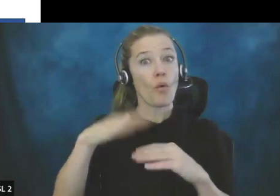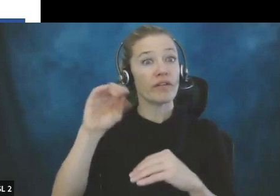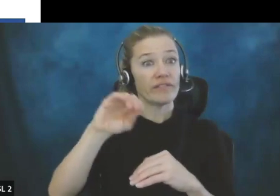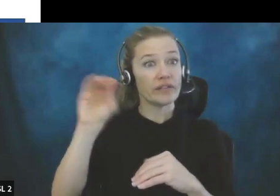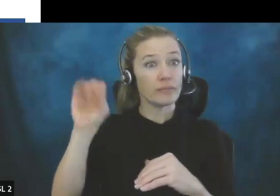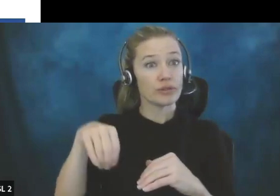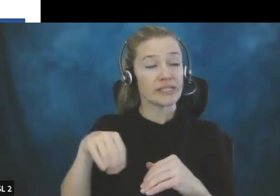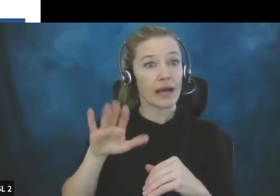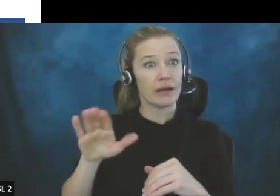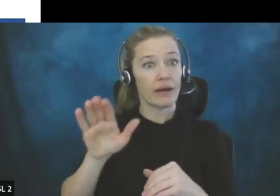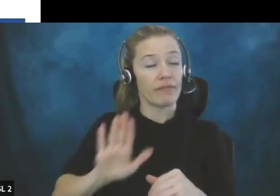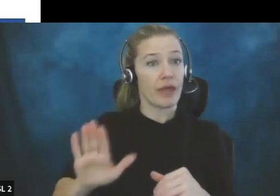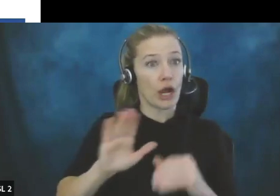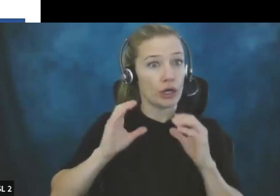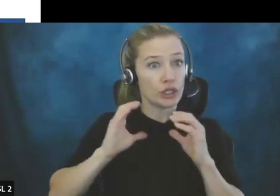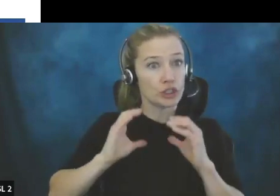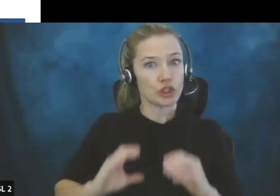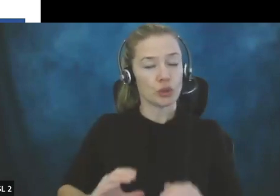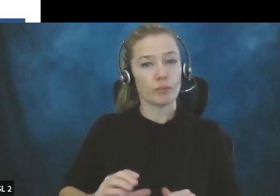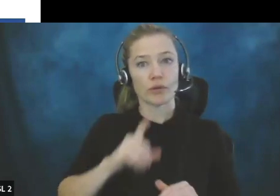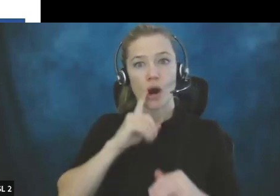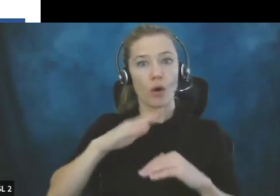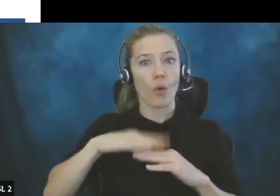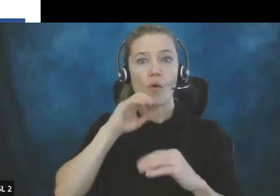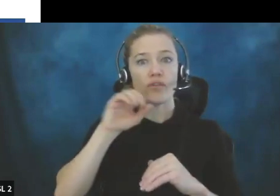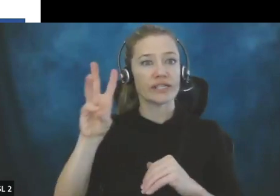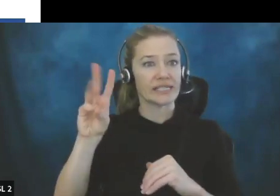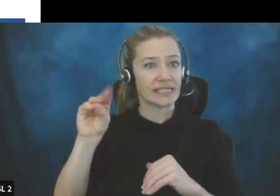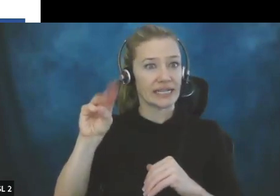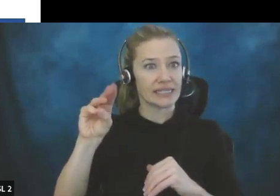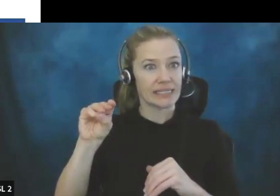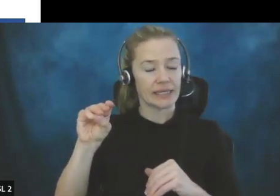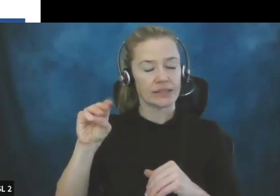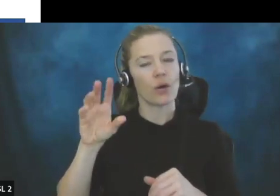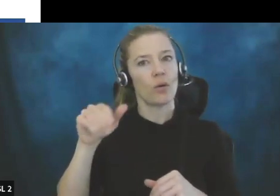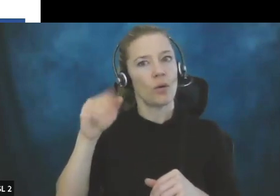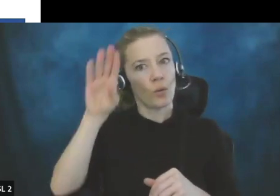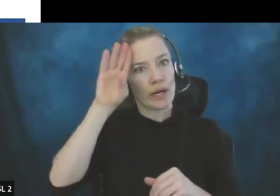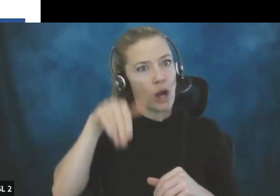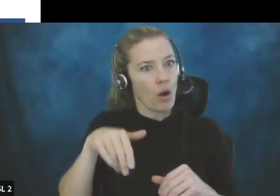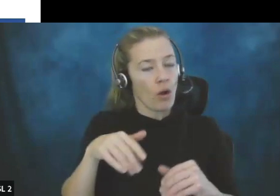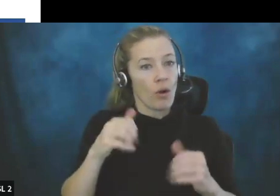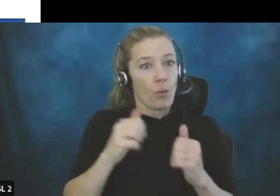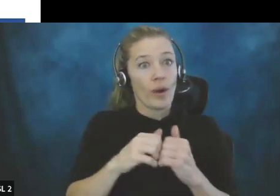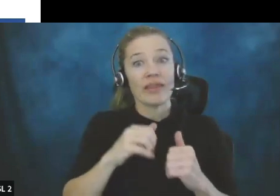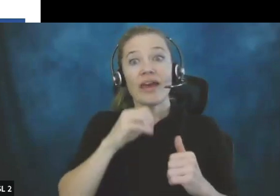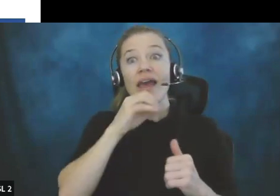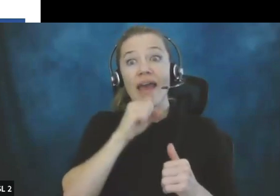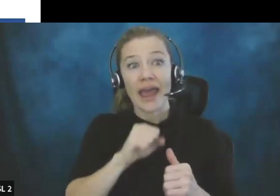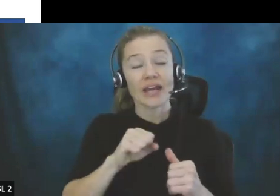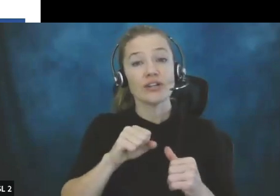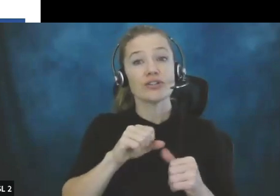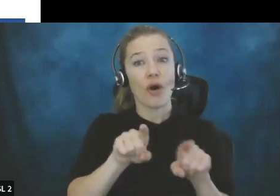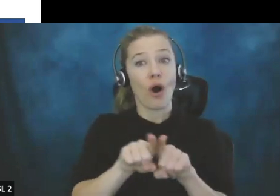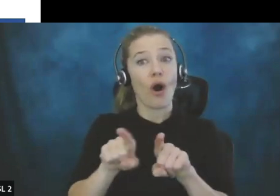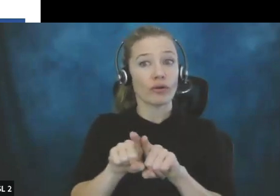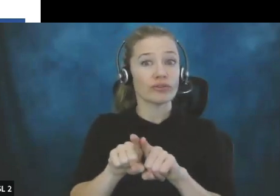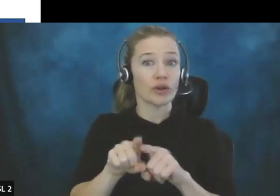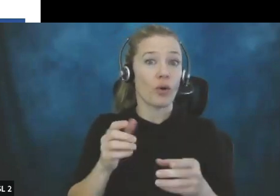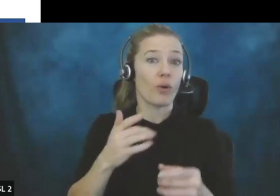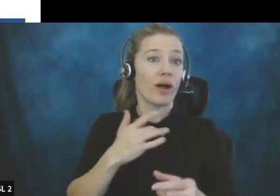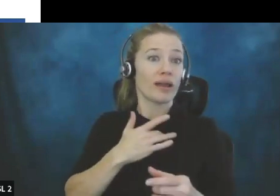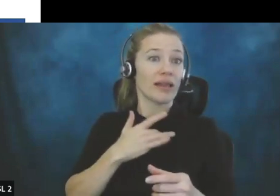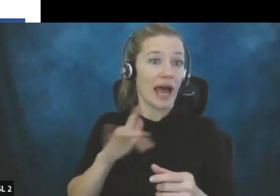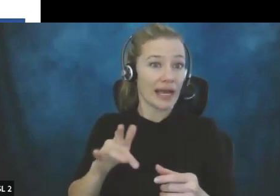50% of their consumers are over the age of 60 right now. So this is really driving. We know with age also comes